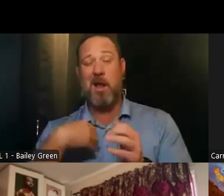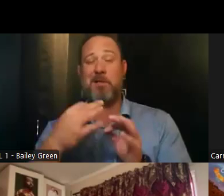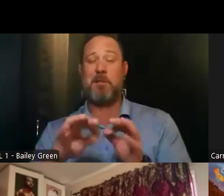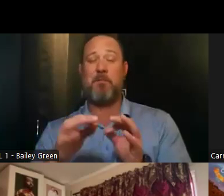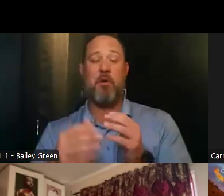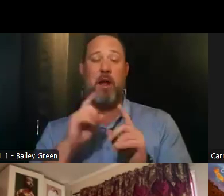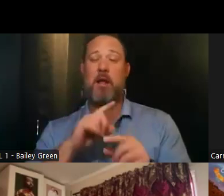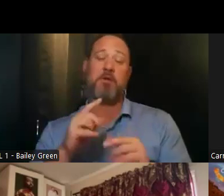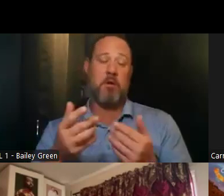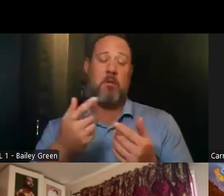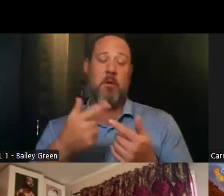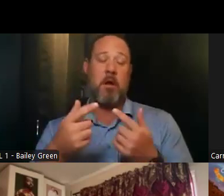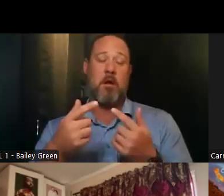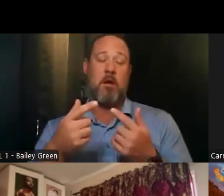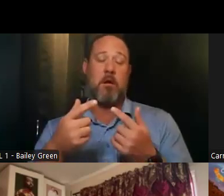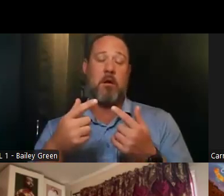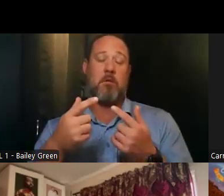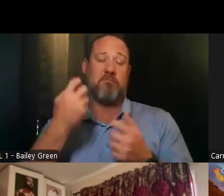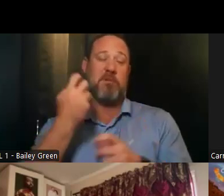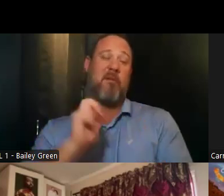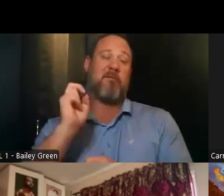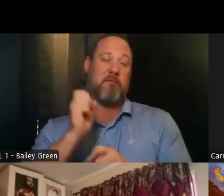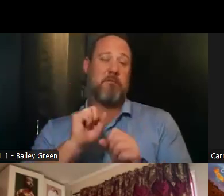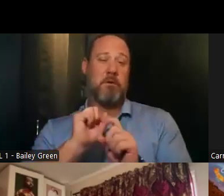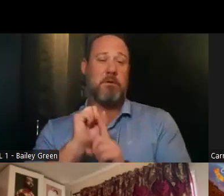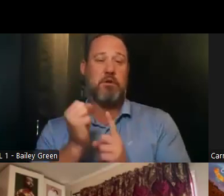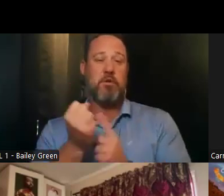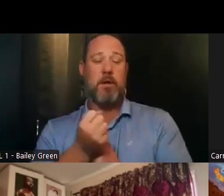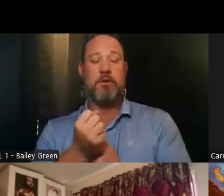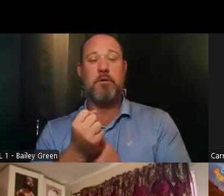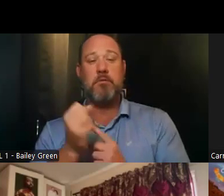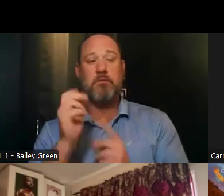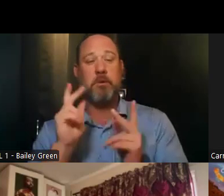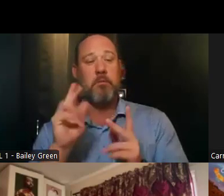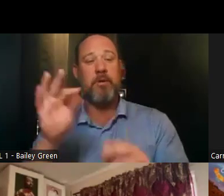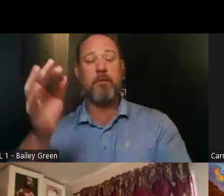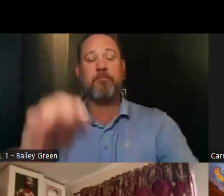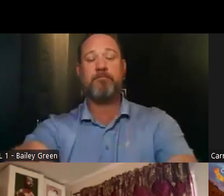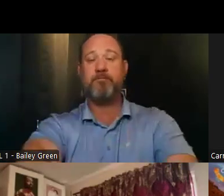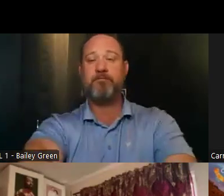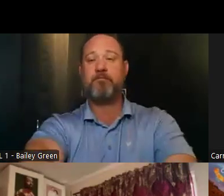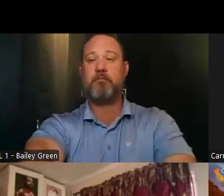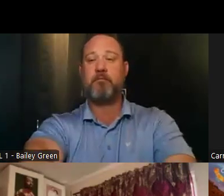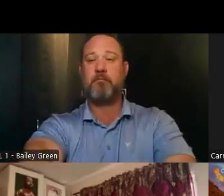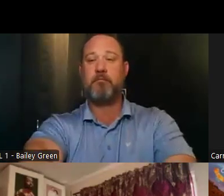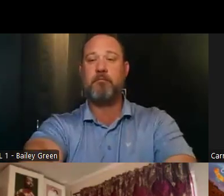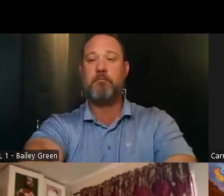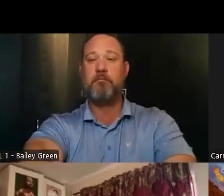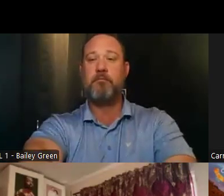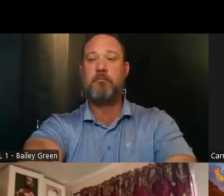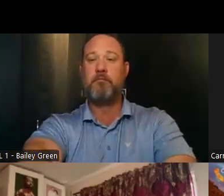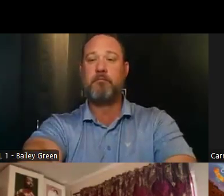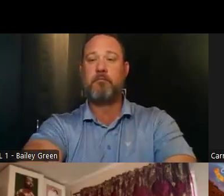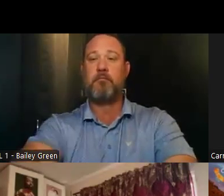but I think it is a really tough situation that people are finding themselves in. Thank you so much. Danny, Marty